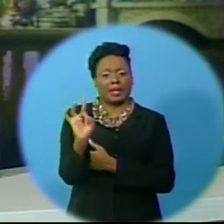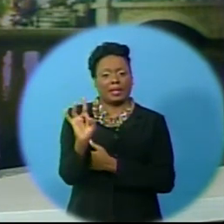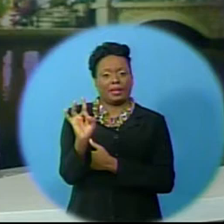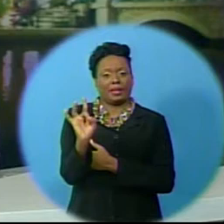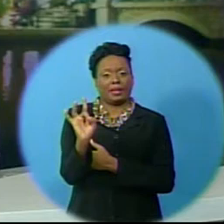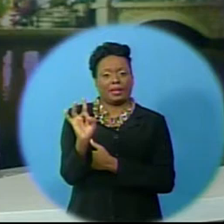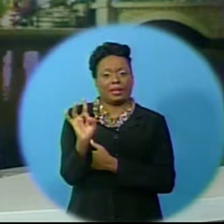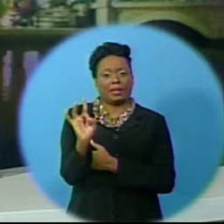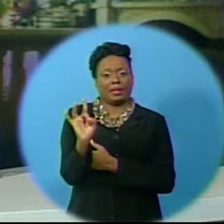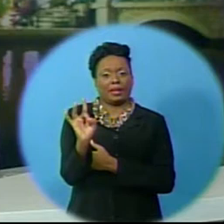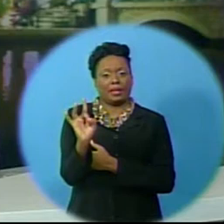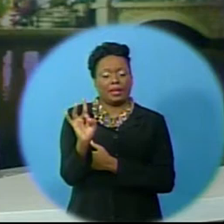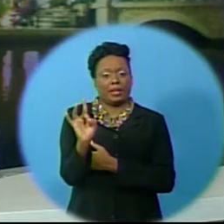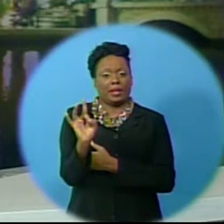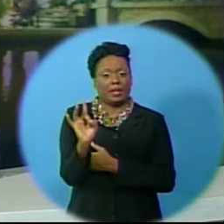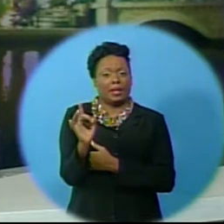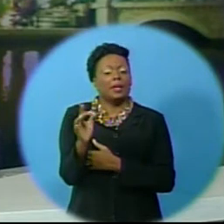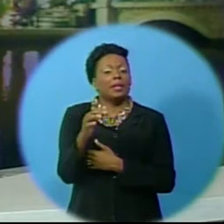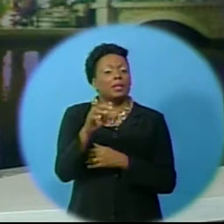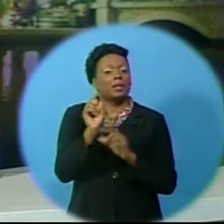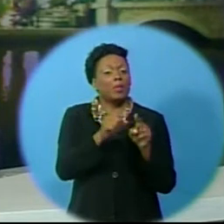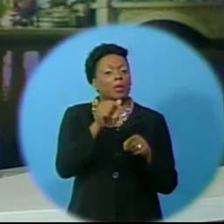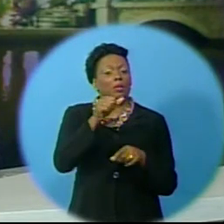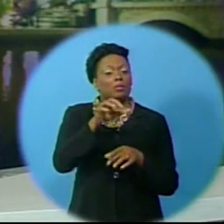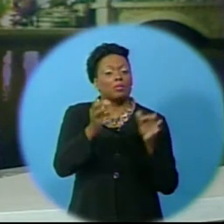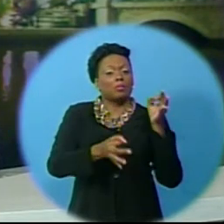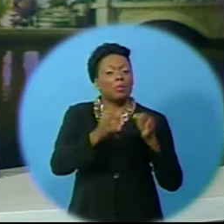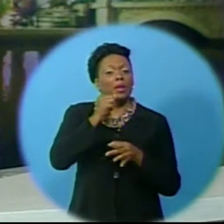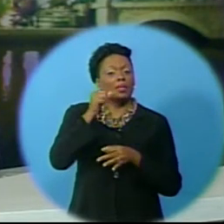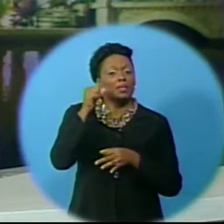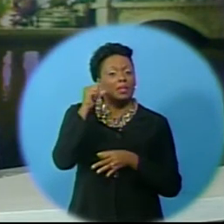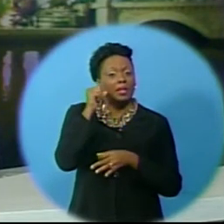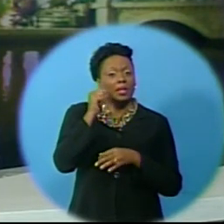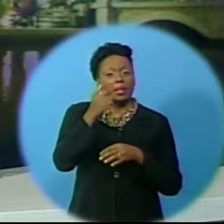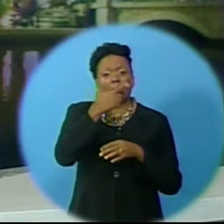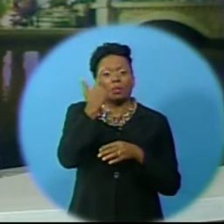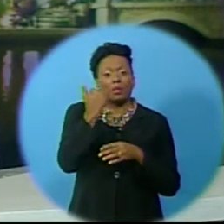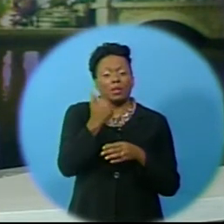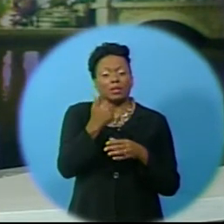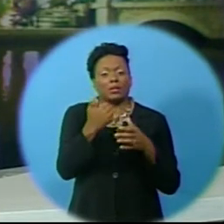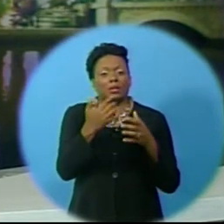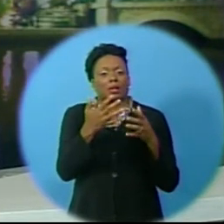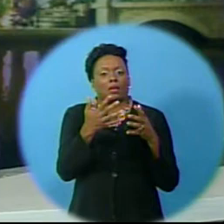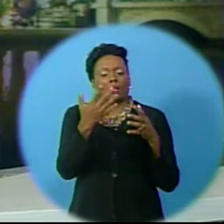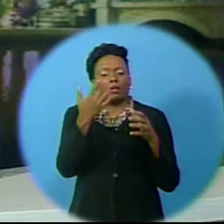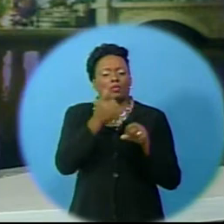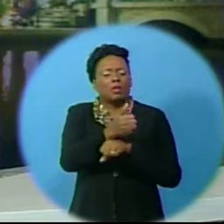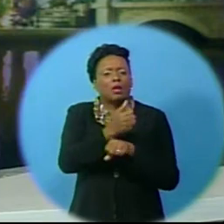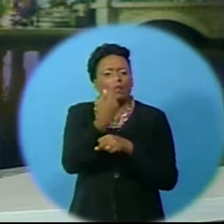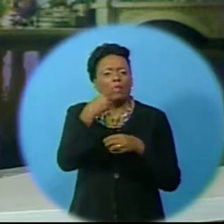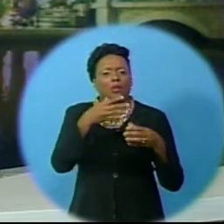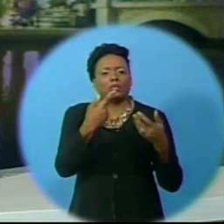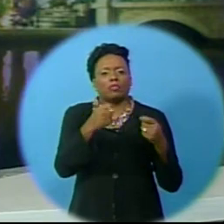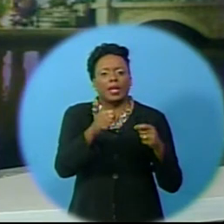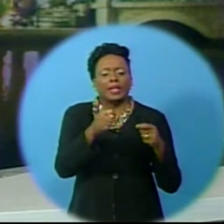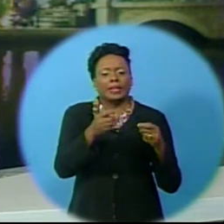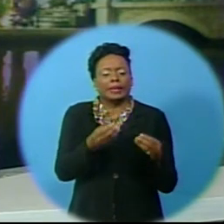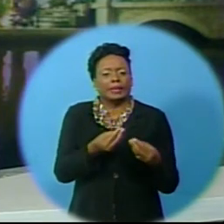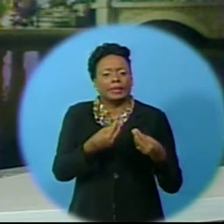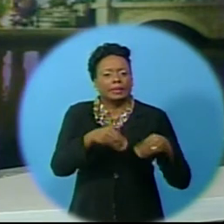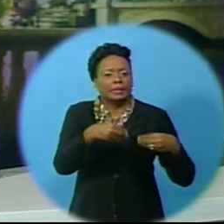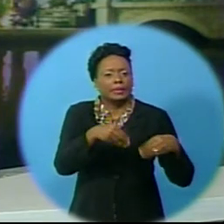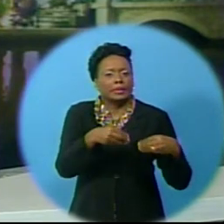after facing the courts yesterday for possession, intent to supply and trafficking of cannabis. Grandison, a steel bender, was